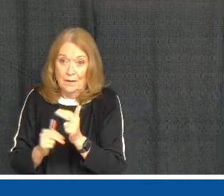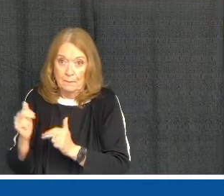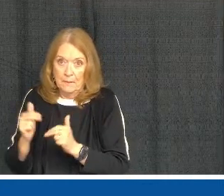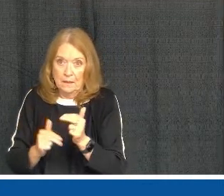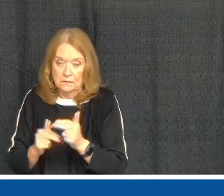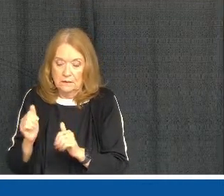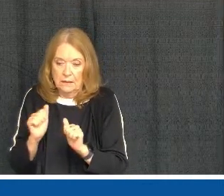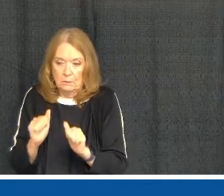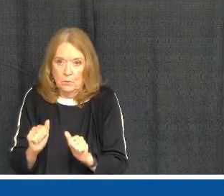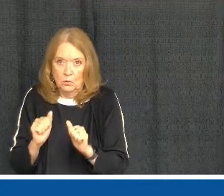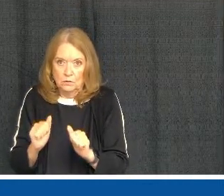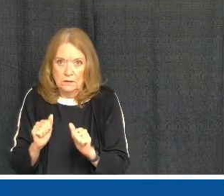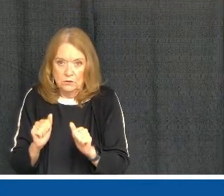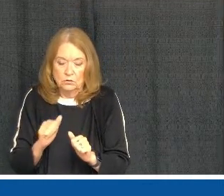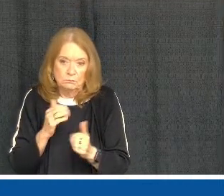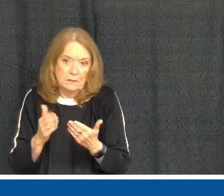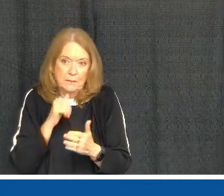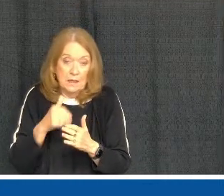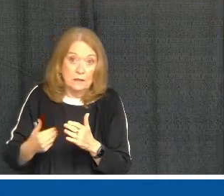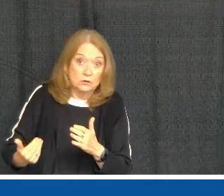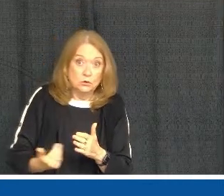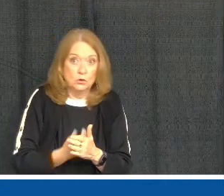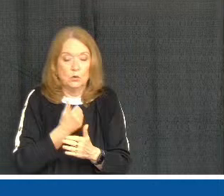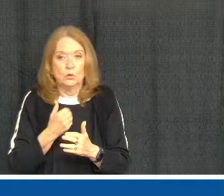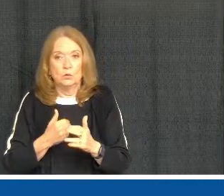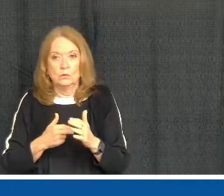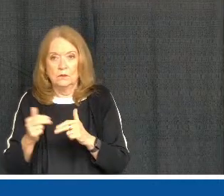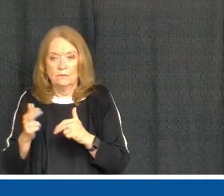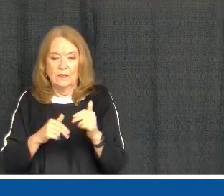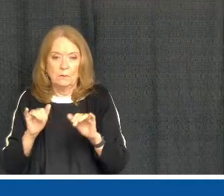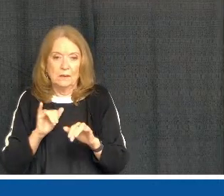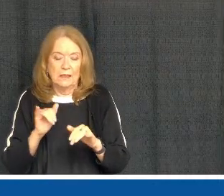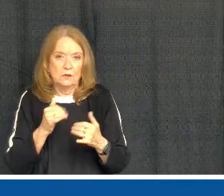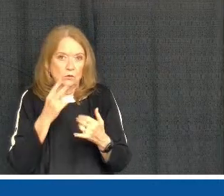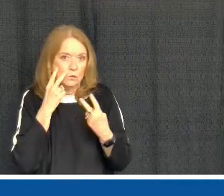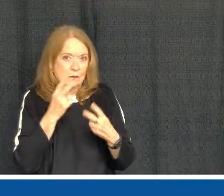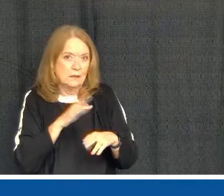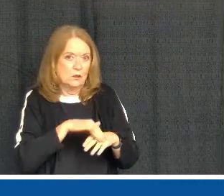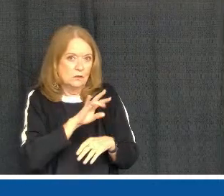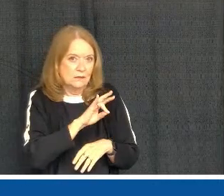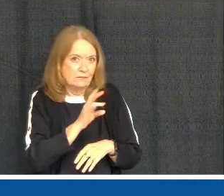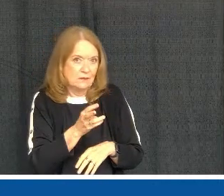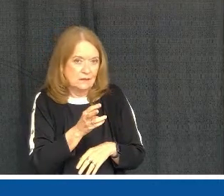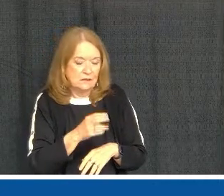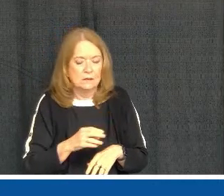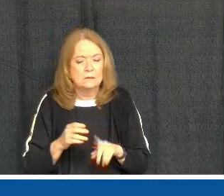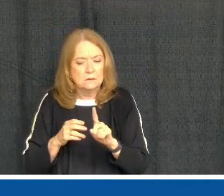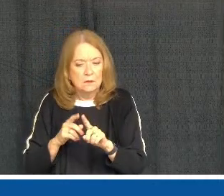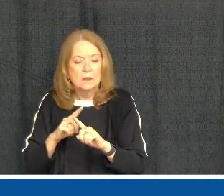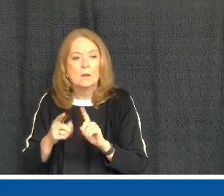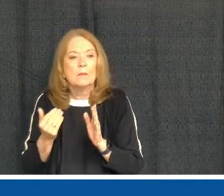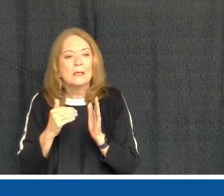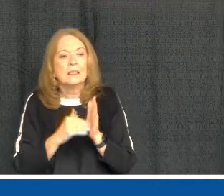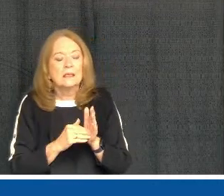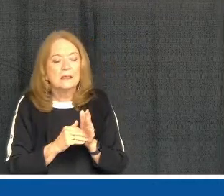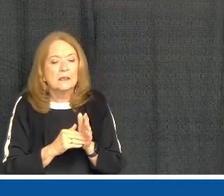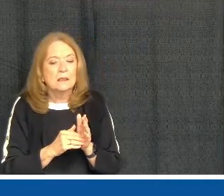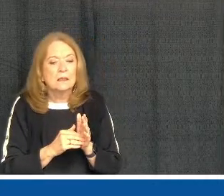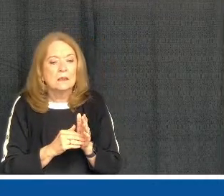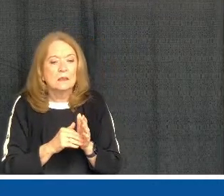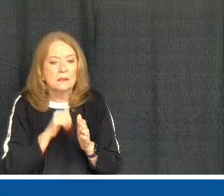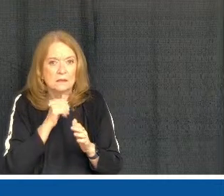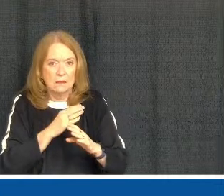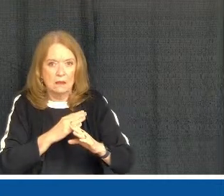not the new development like you see more on the Highway 76 corridor. But again, I mean, it has not, I mean, hampered.